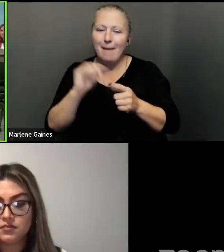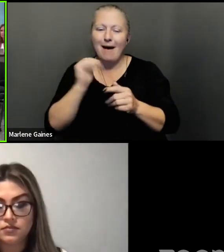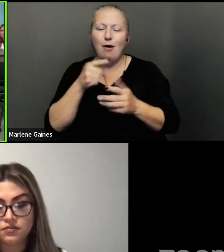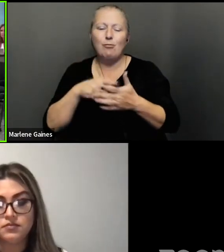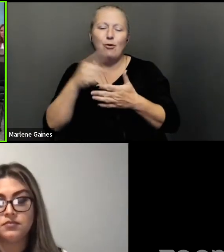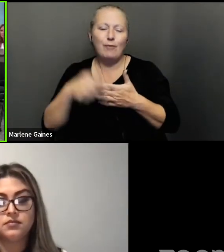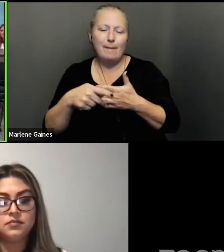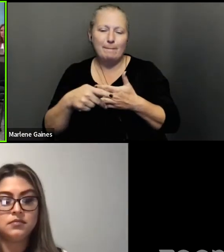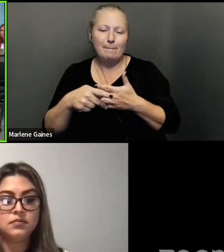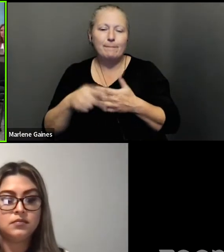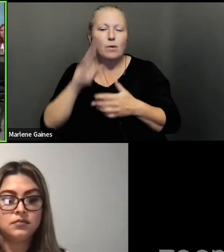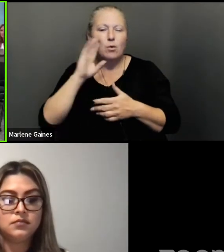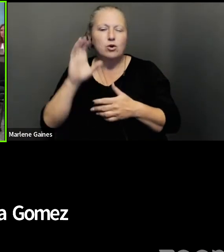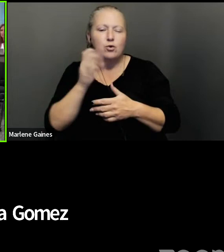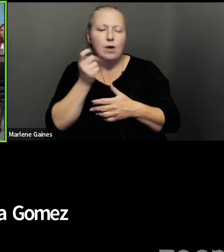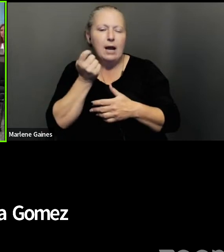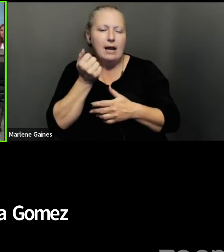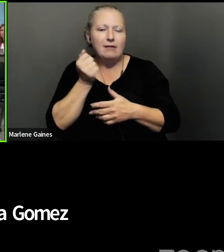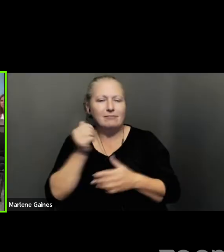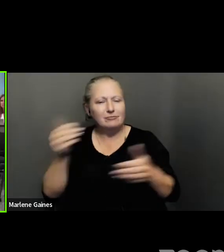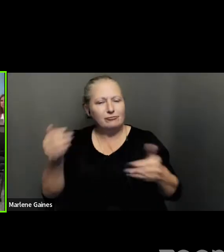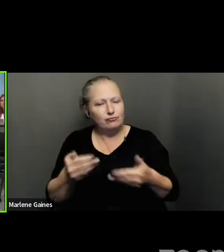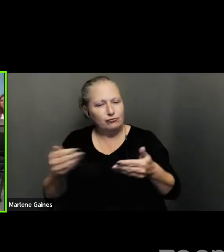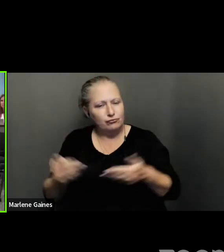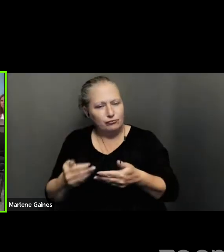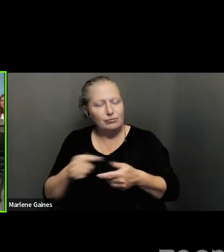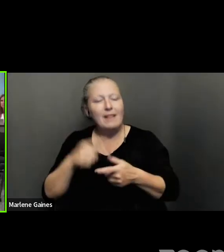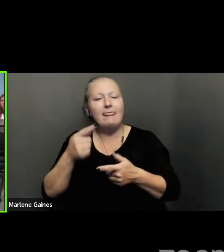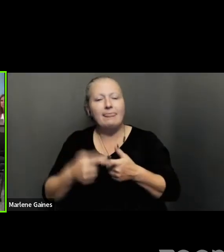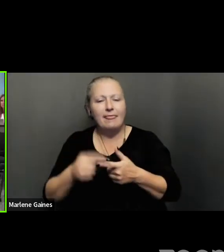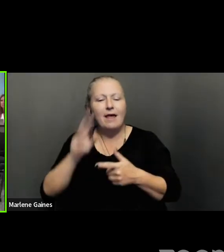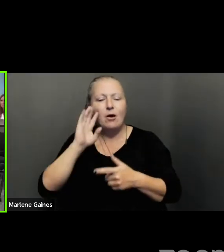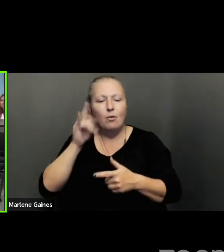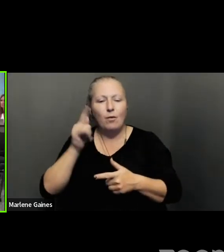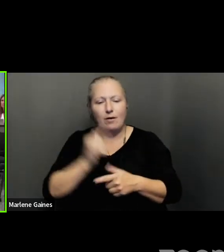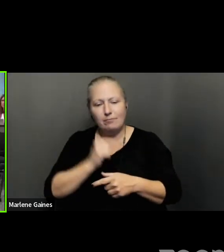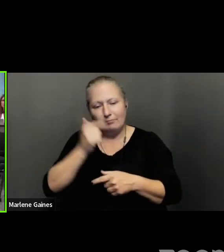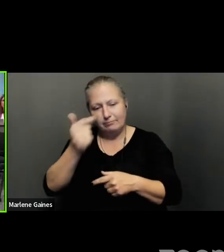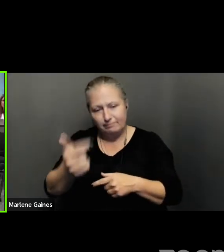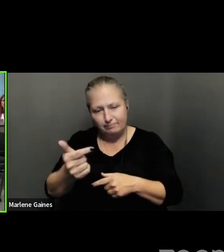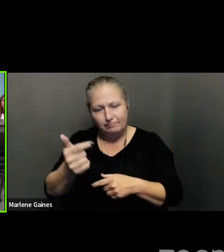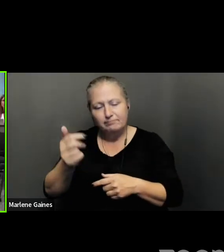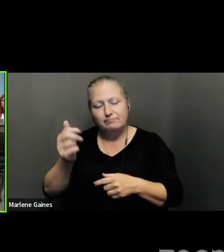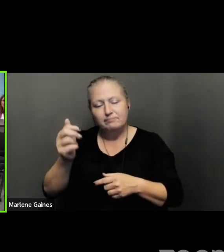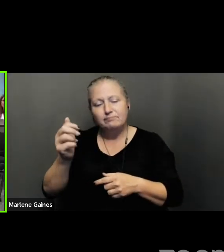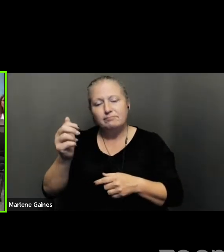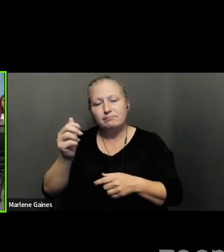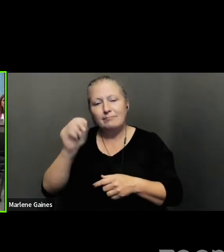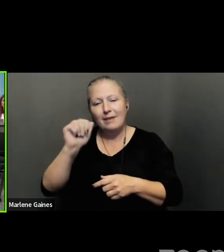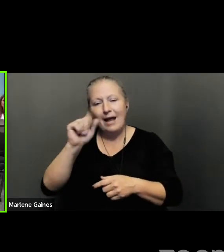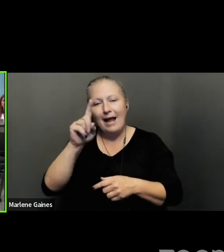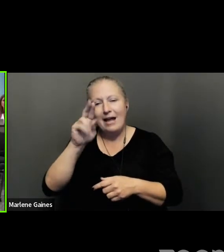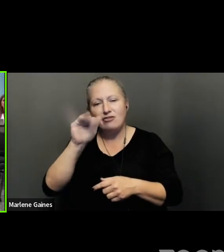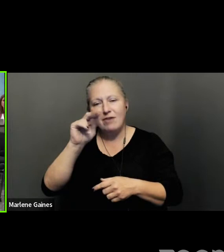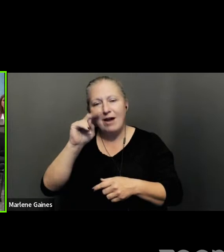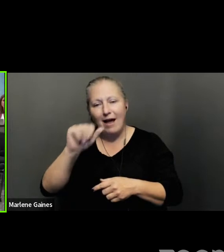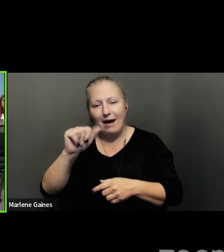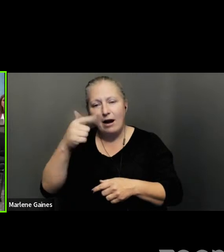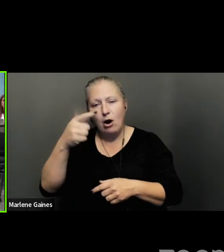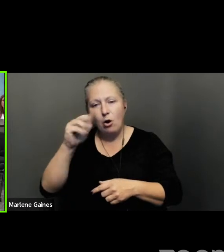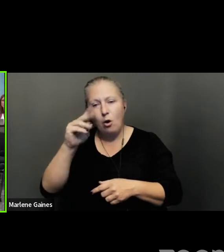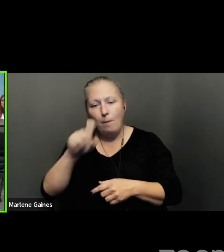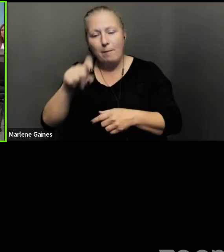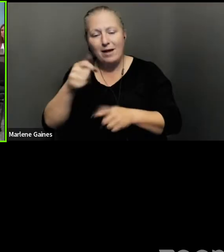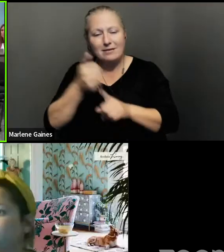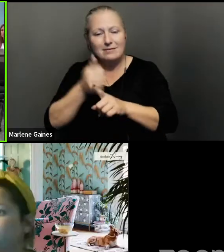program. I'm going to do a little bit of introductions, and then I am going to hand it over to Adriana Gomez. She is one